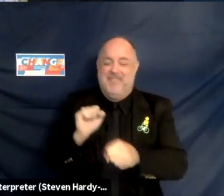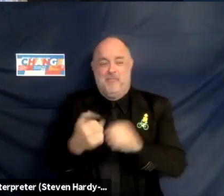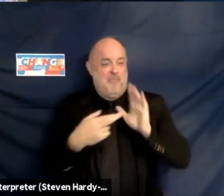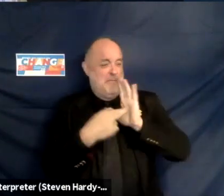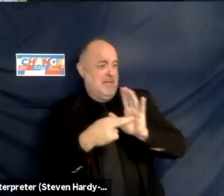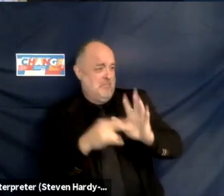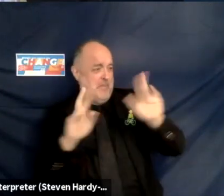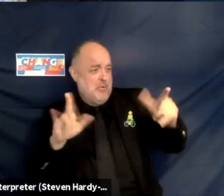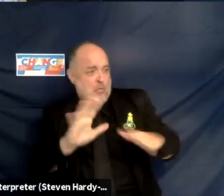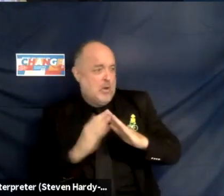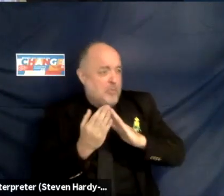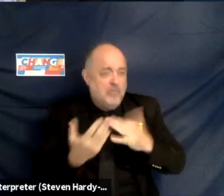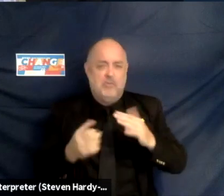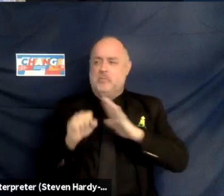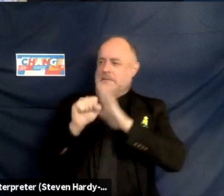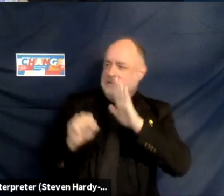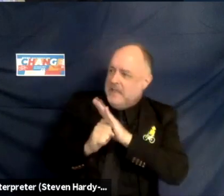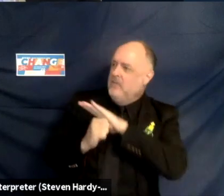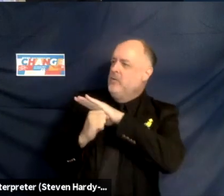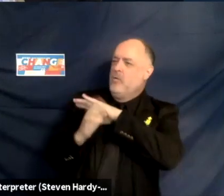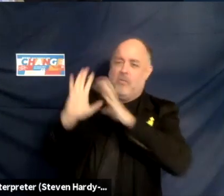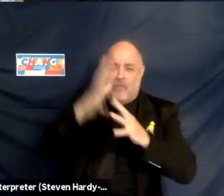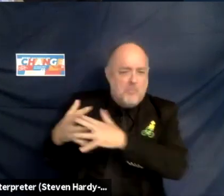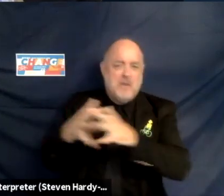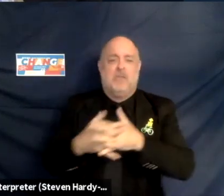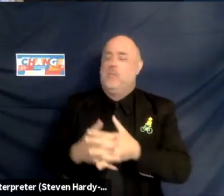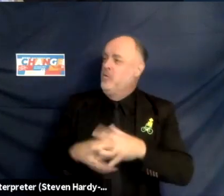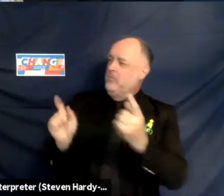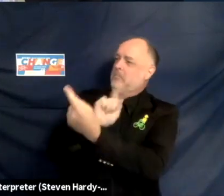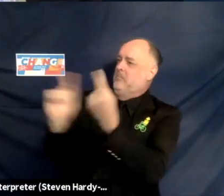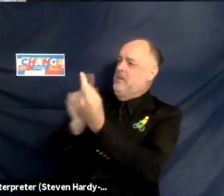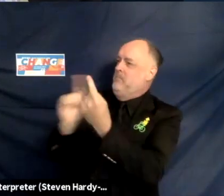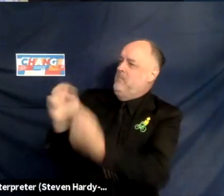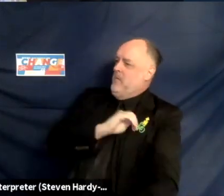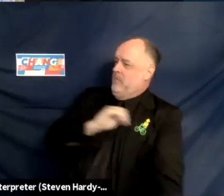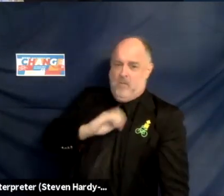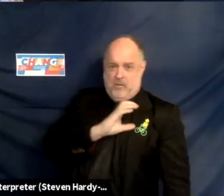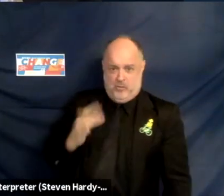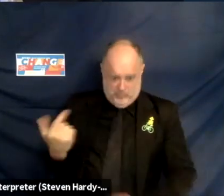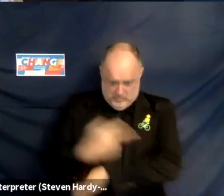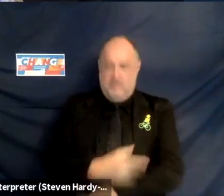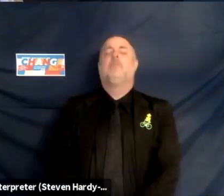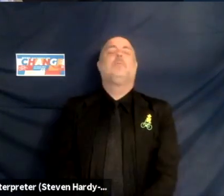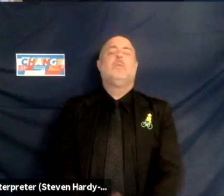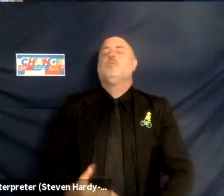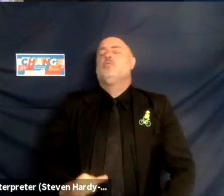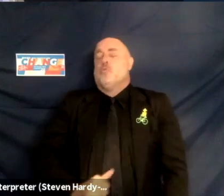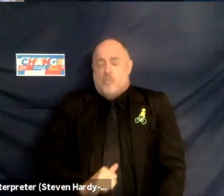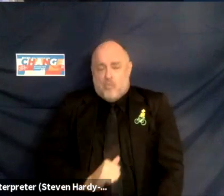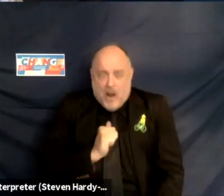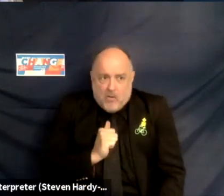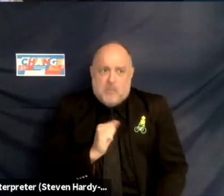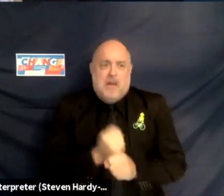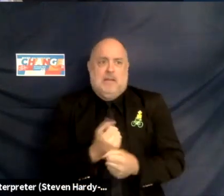of your communities, states, and country when you meet your members of Congress today. We're proud to be able to make these meetings possible and to be working